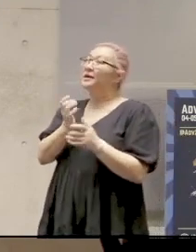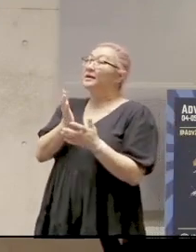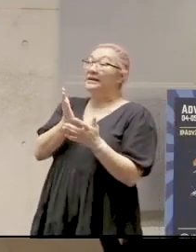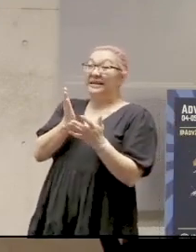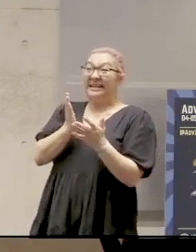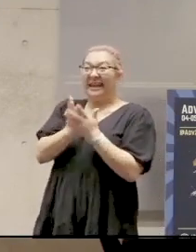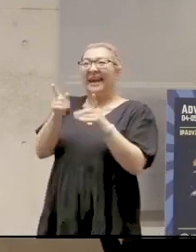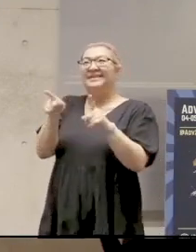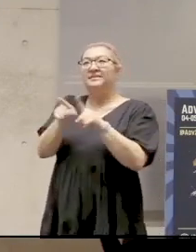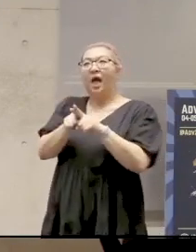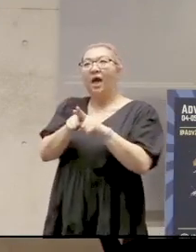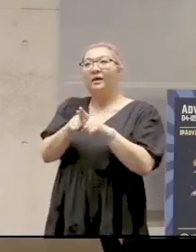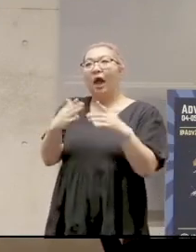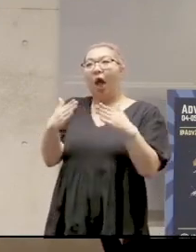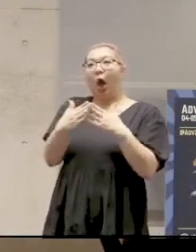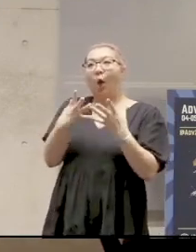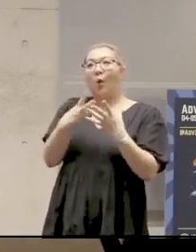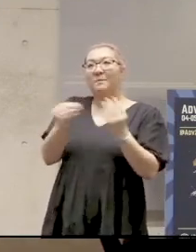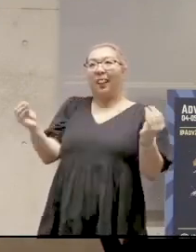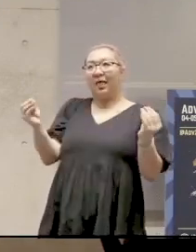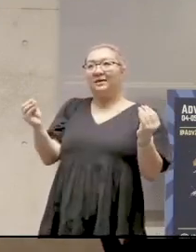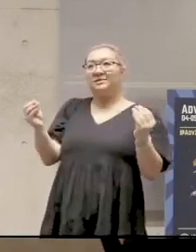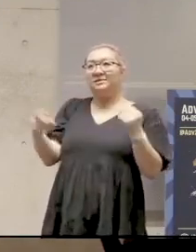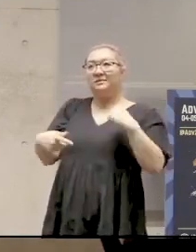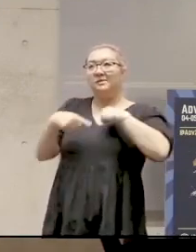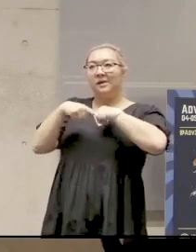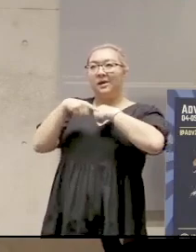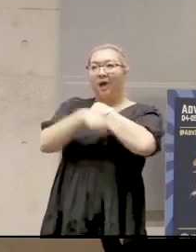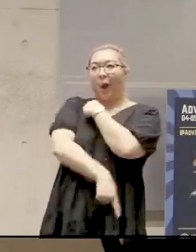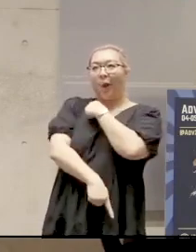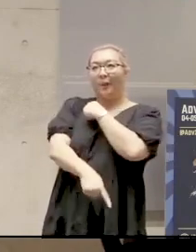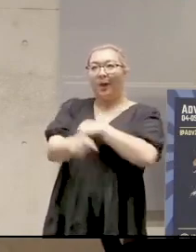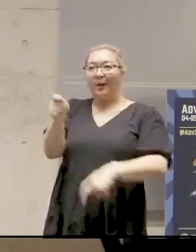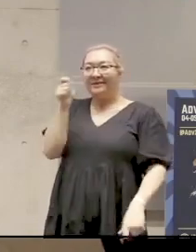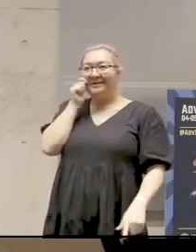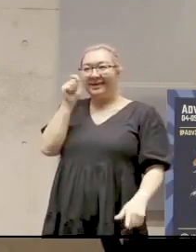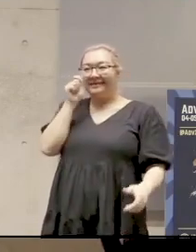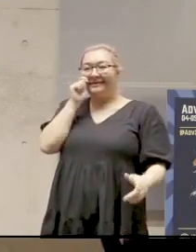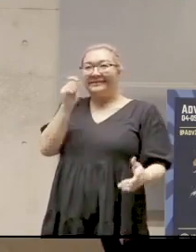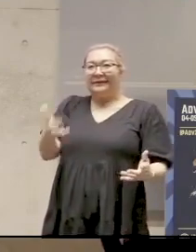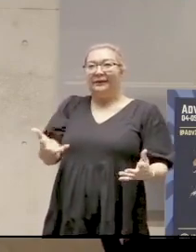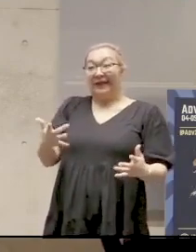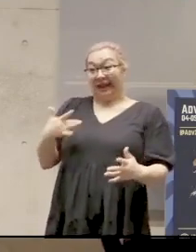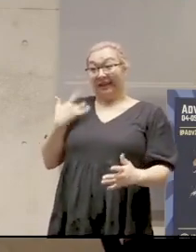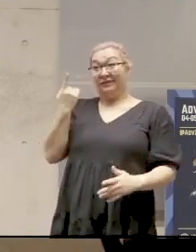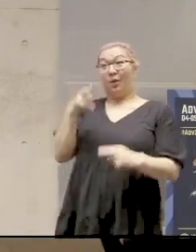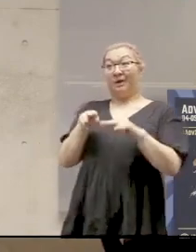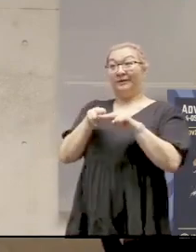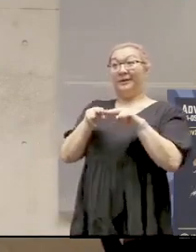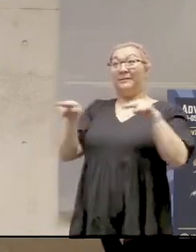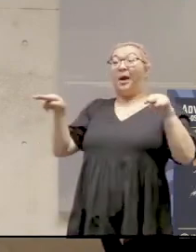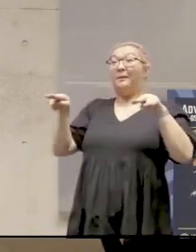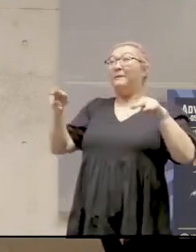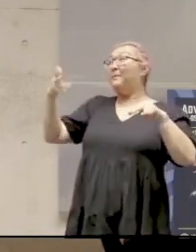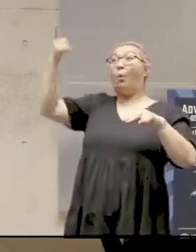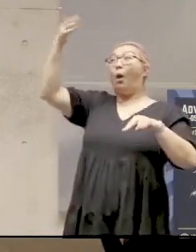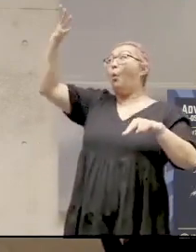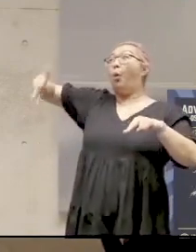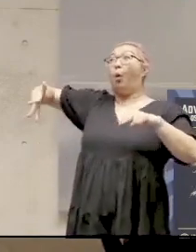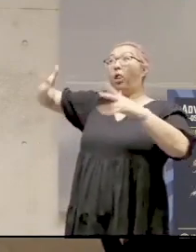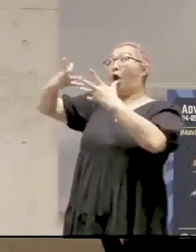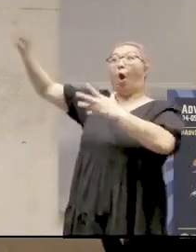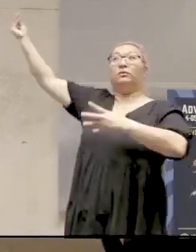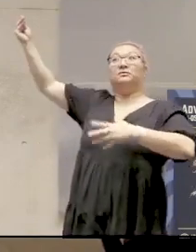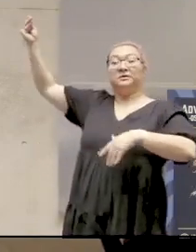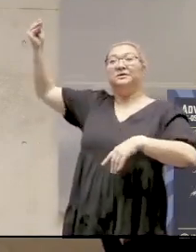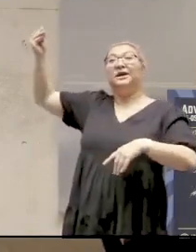hobo detective is probably the closest. He lives in an apartment with one wall missing. The first puzzle in the